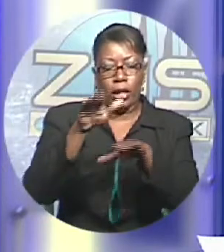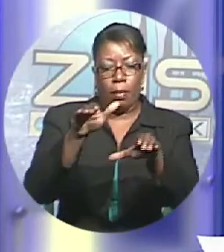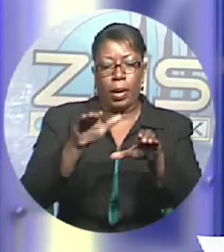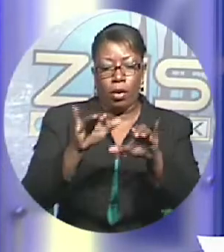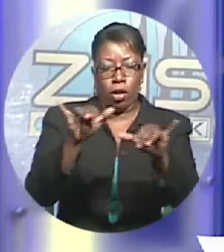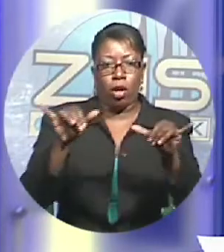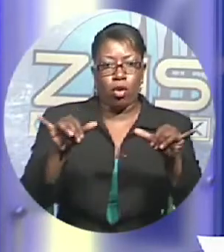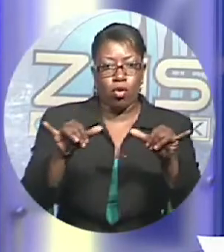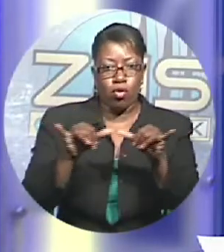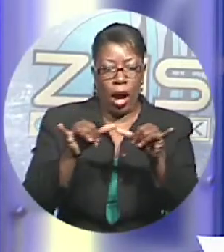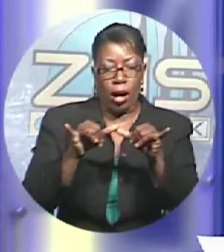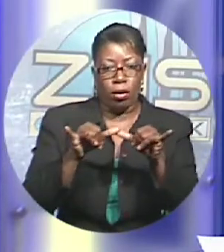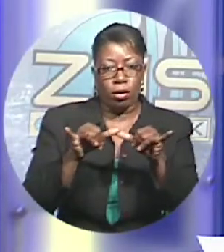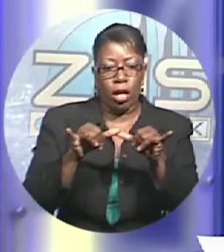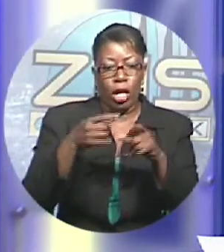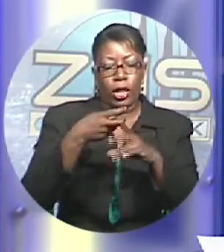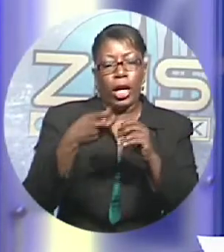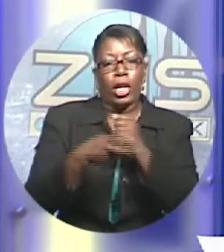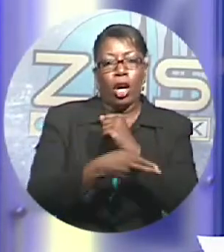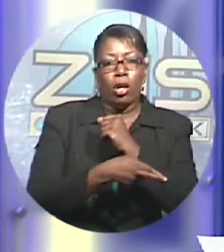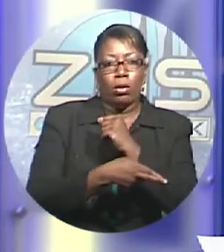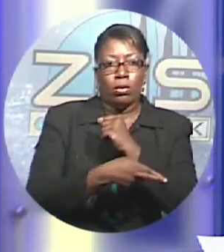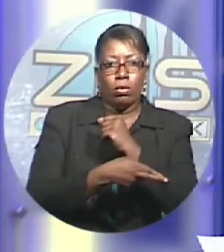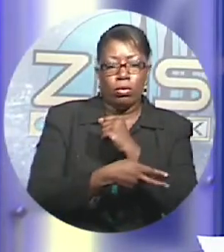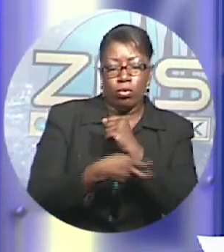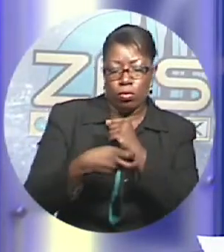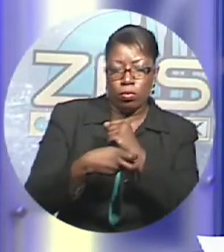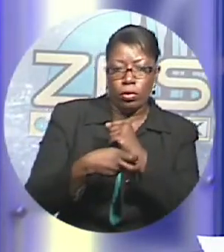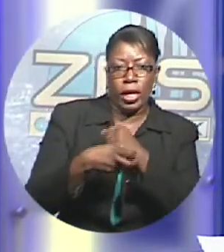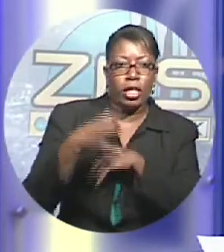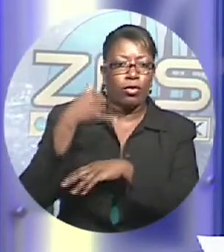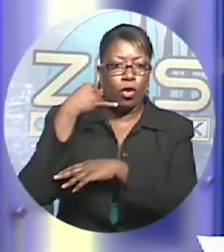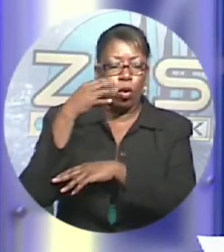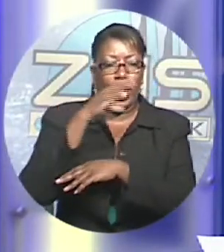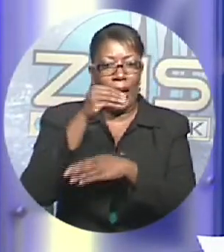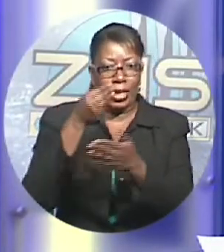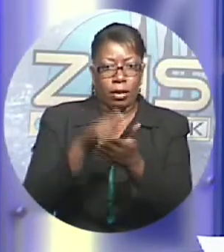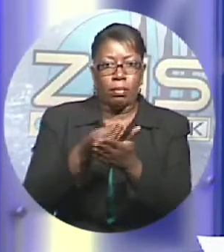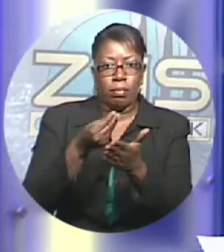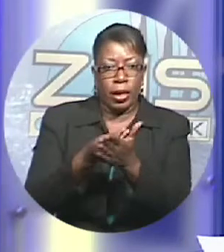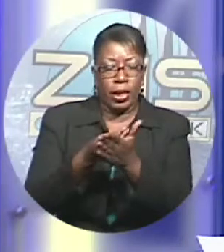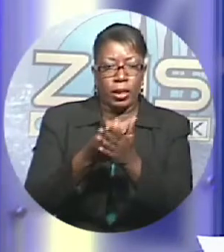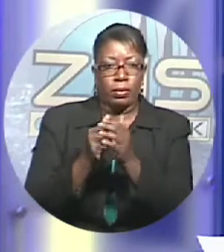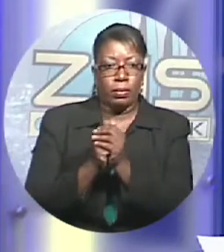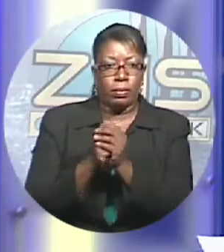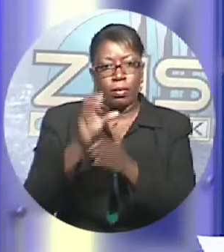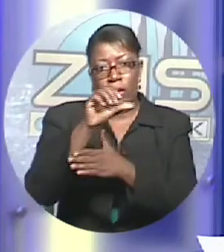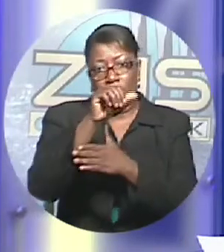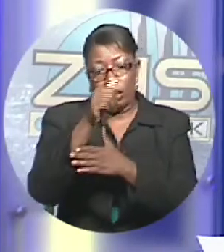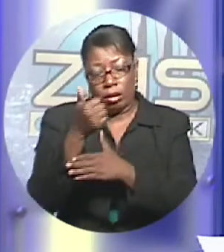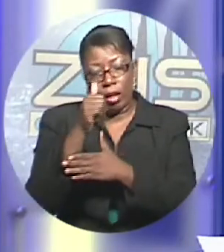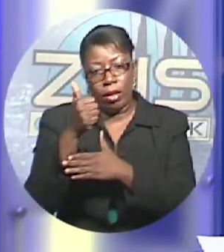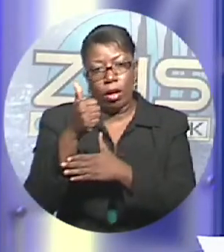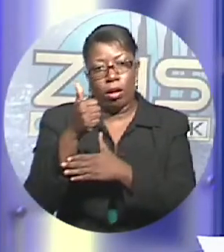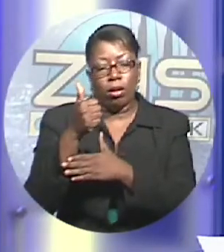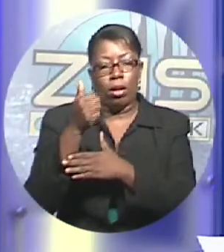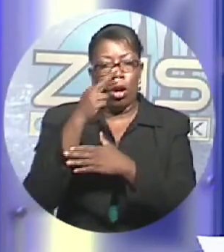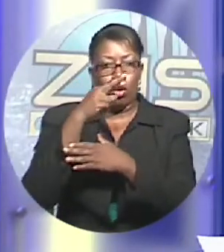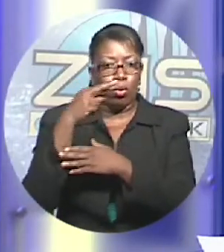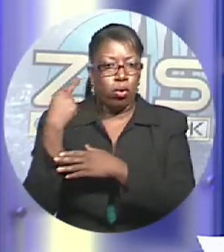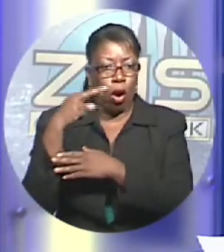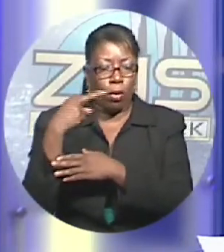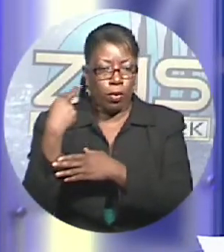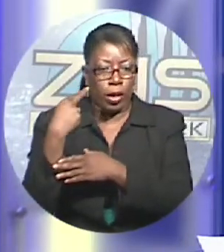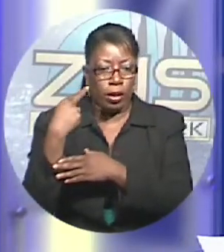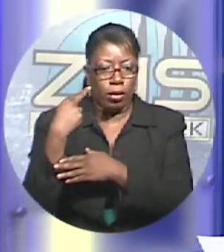cell phone and cash and fled the scene on foot. Another suspect armed with a handgun robbed a man of his cell phone and cash in front